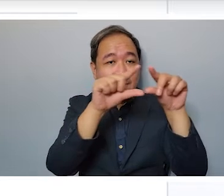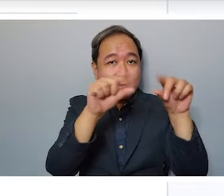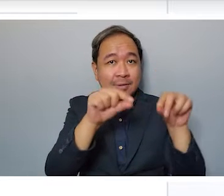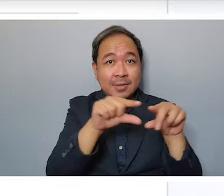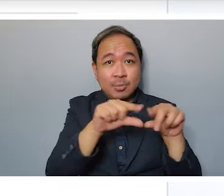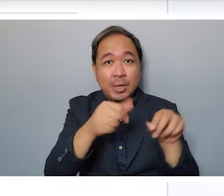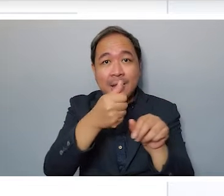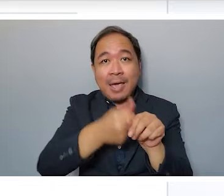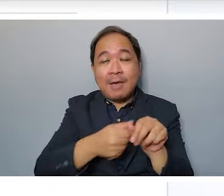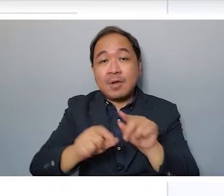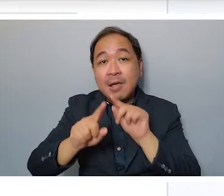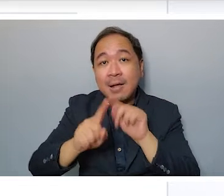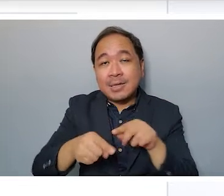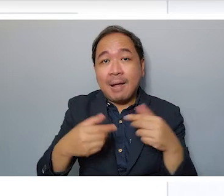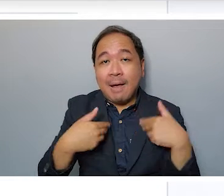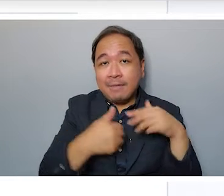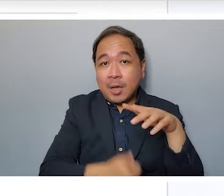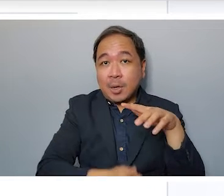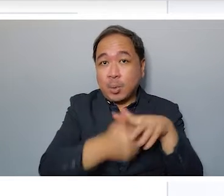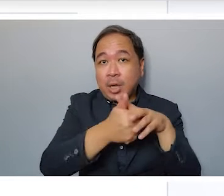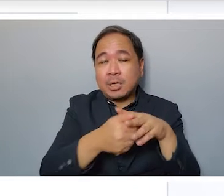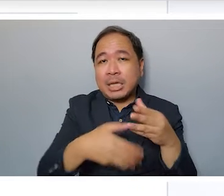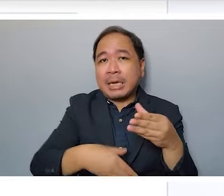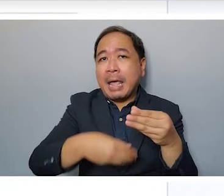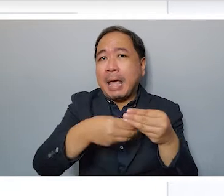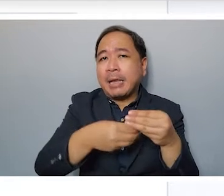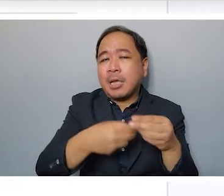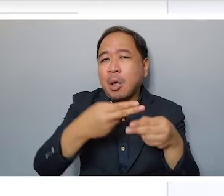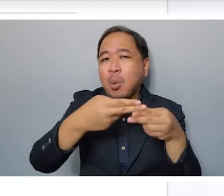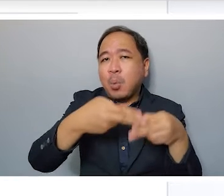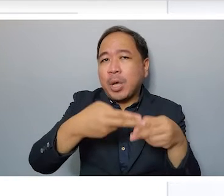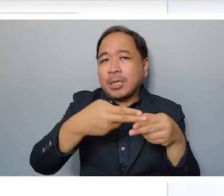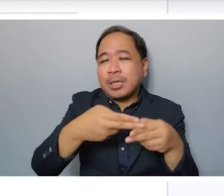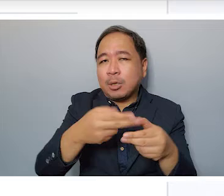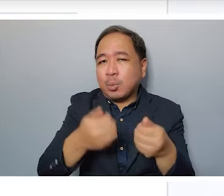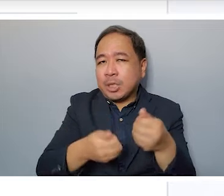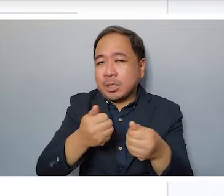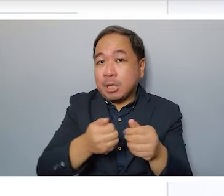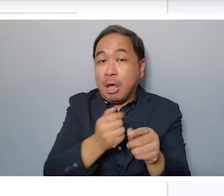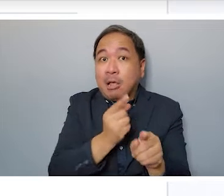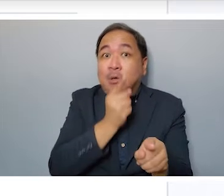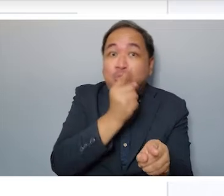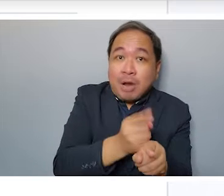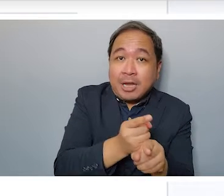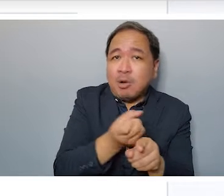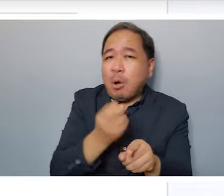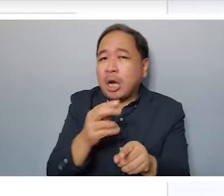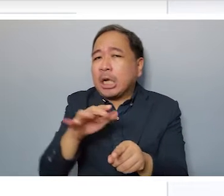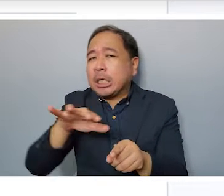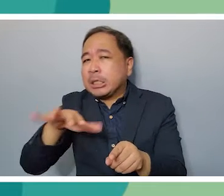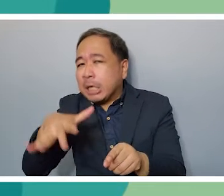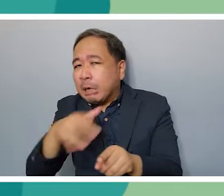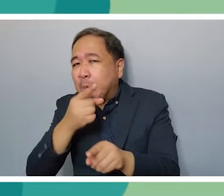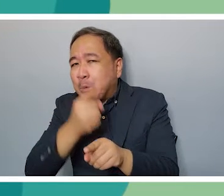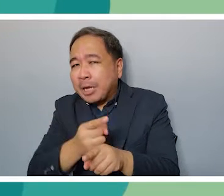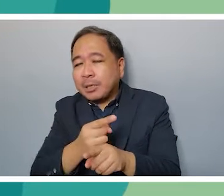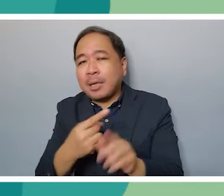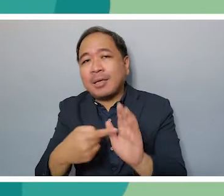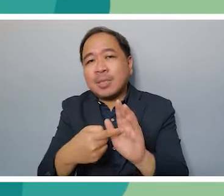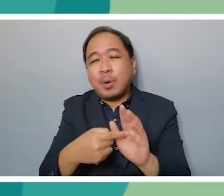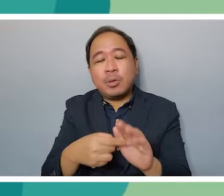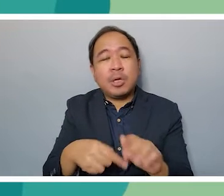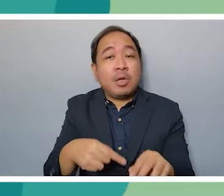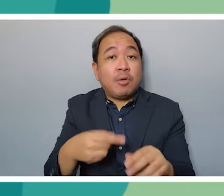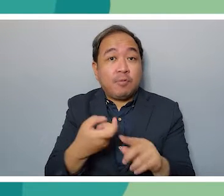a field beside each answer will appear, so you can add weight according to the correctness of each possible answer. For